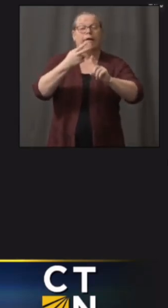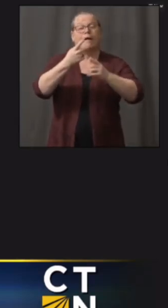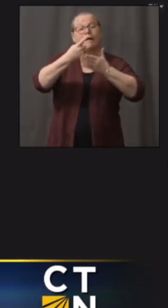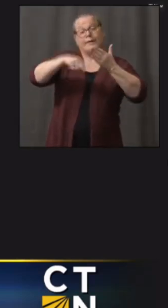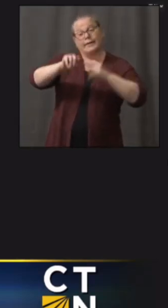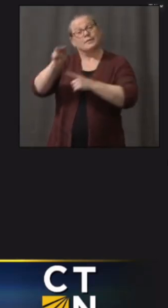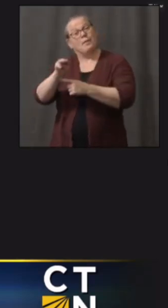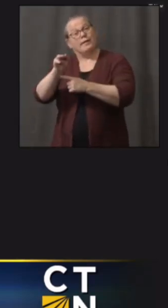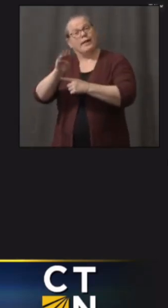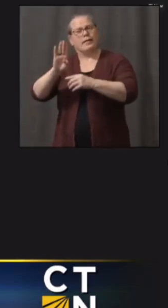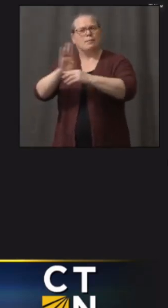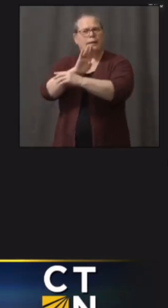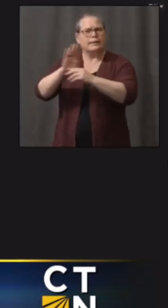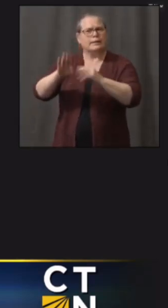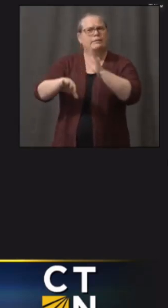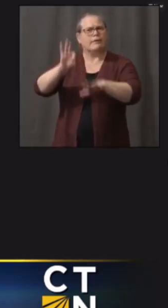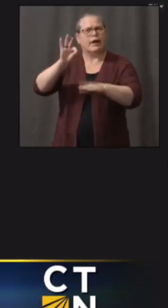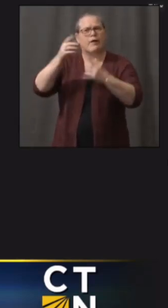over?